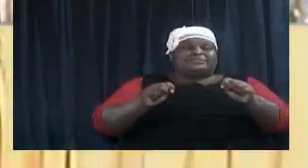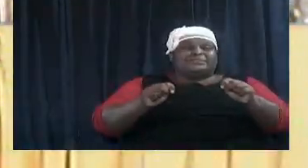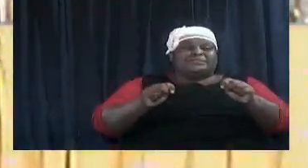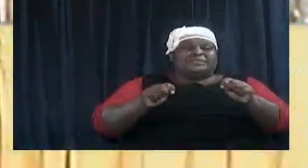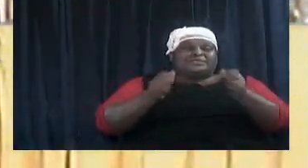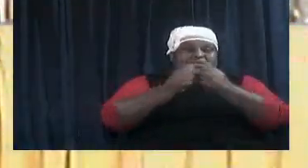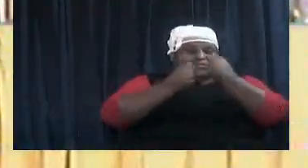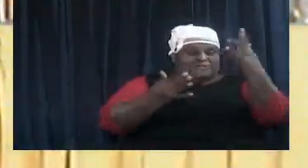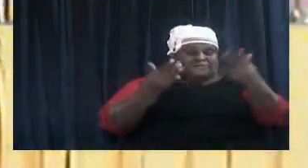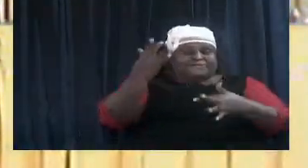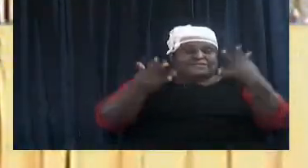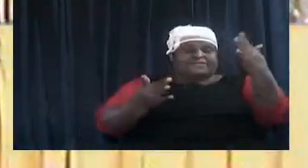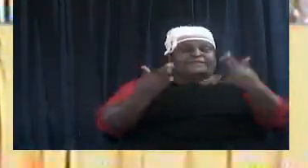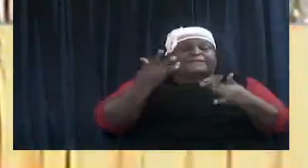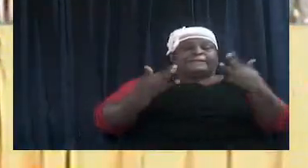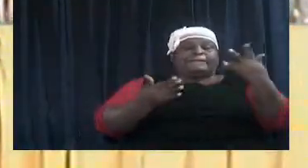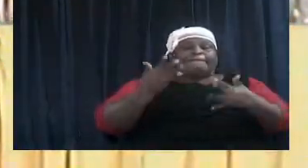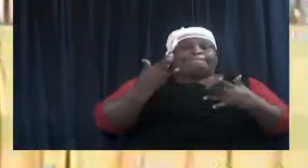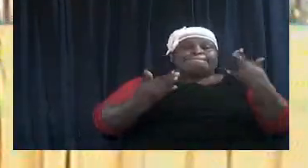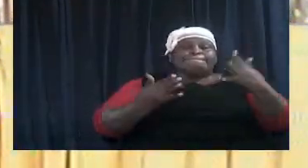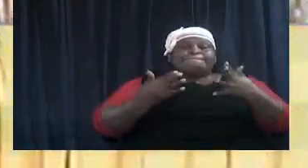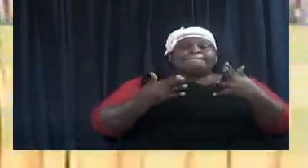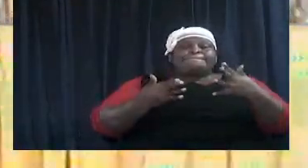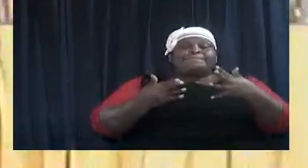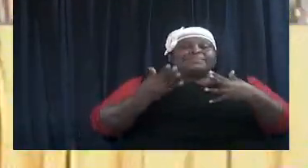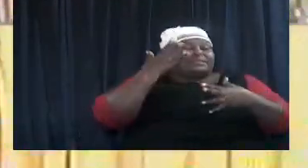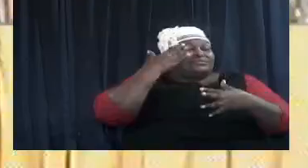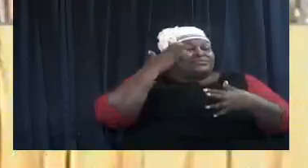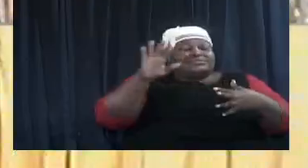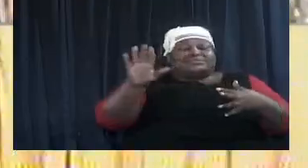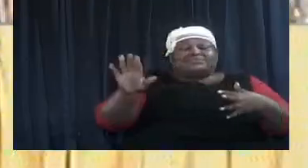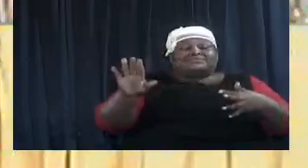with fire. And so